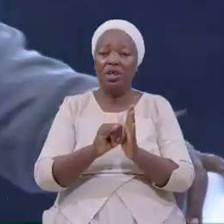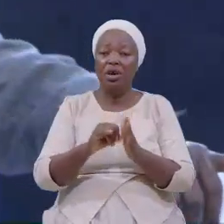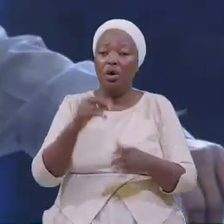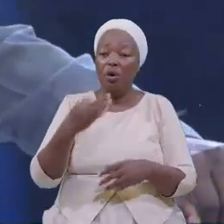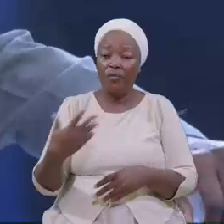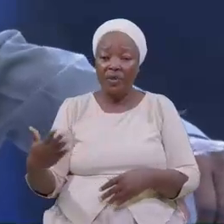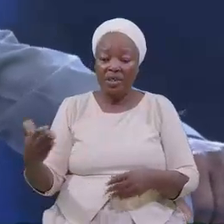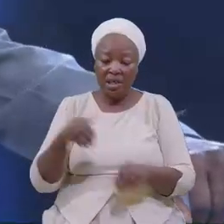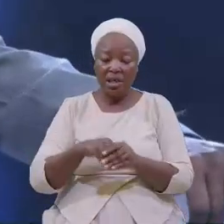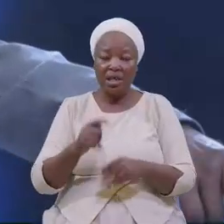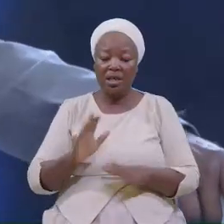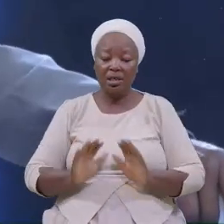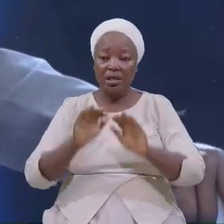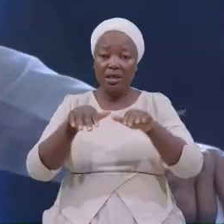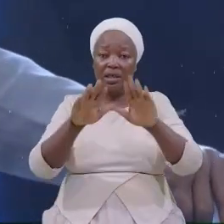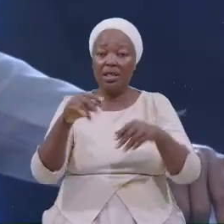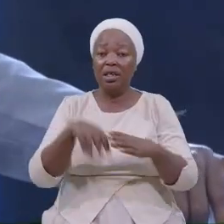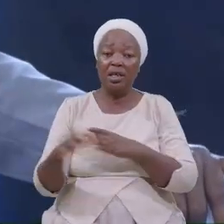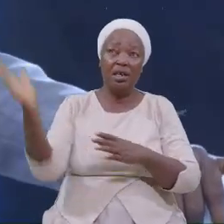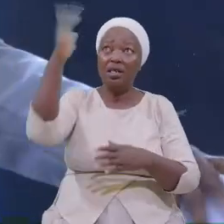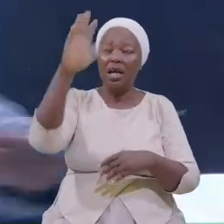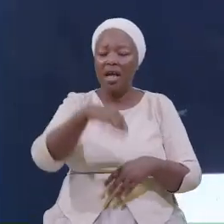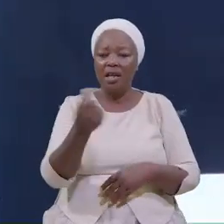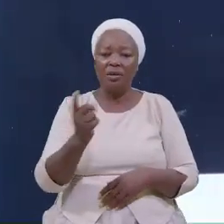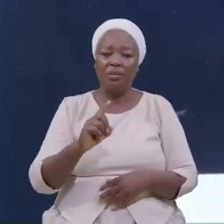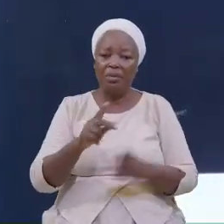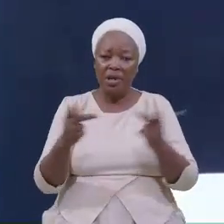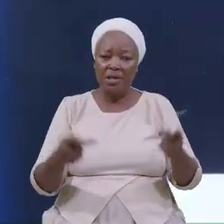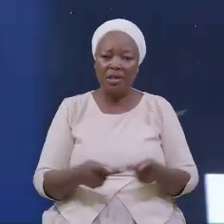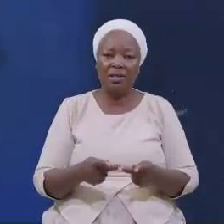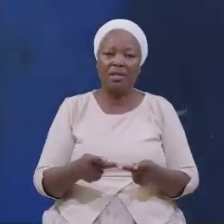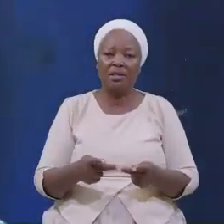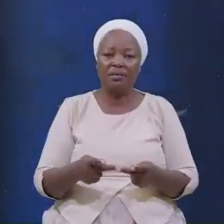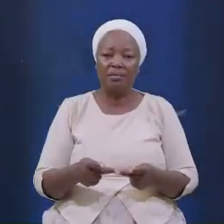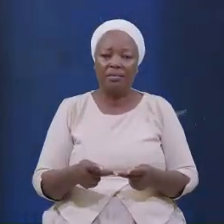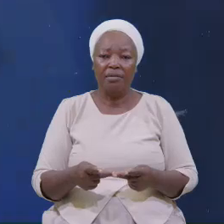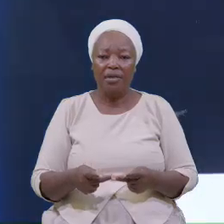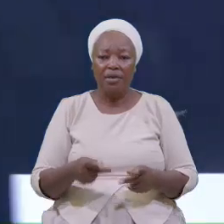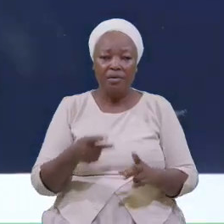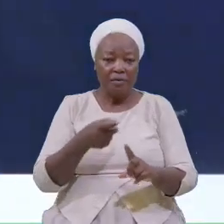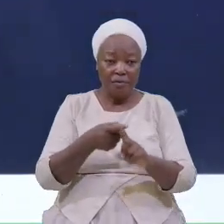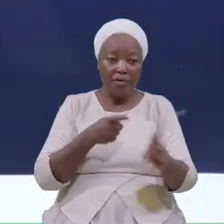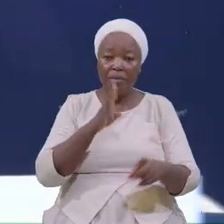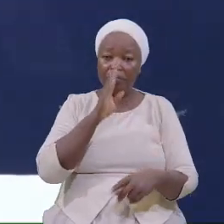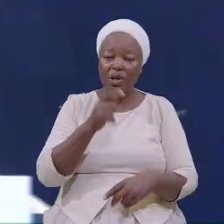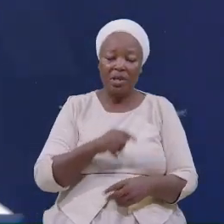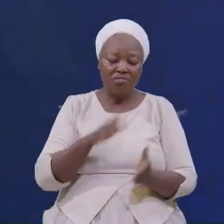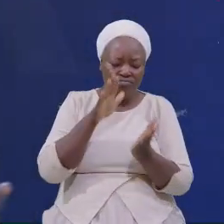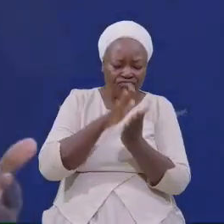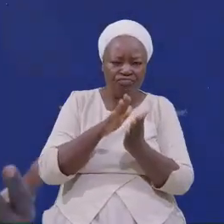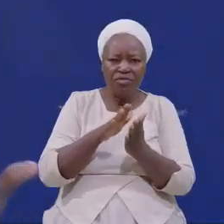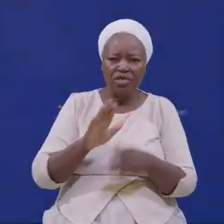in the sea, in the sky, anywhere. from being a little child, we